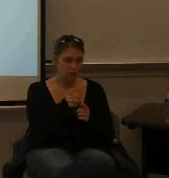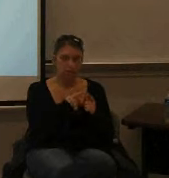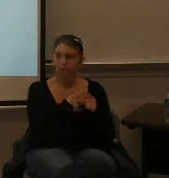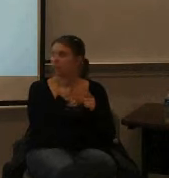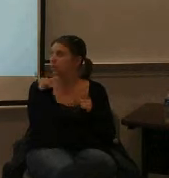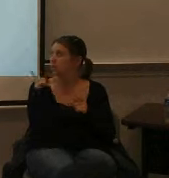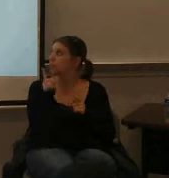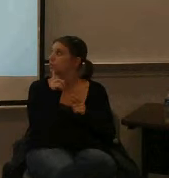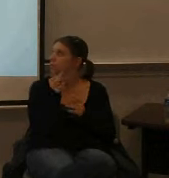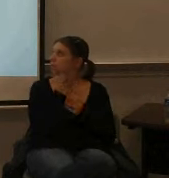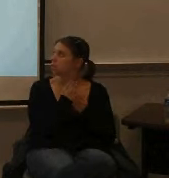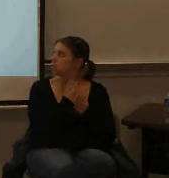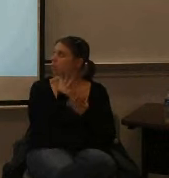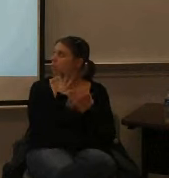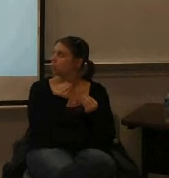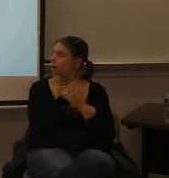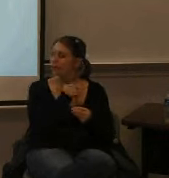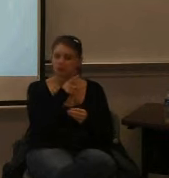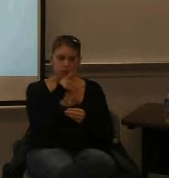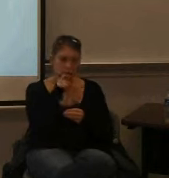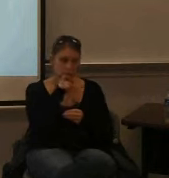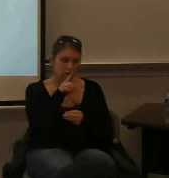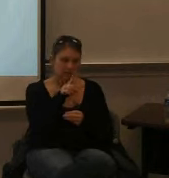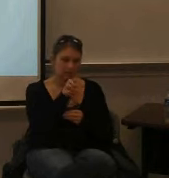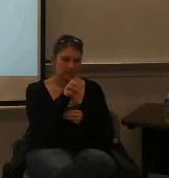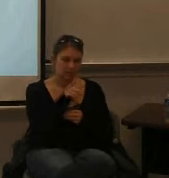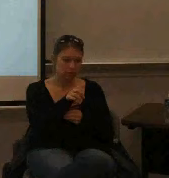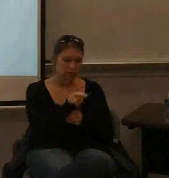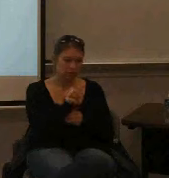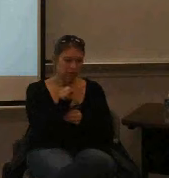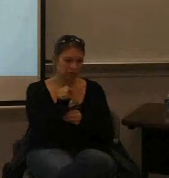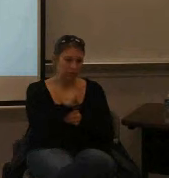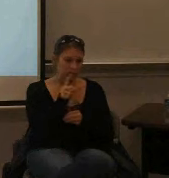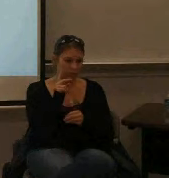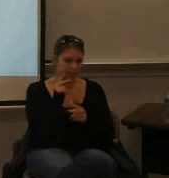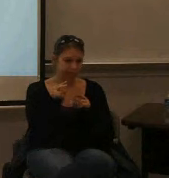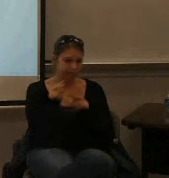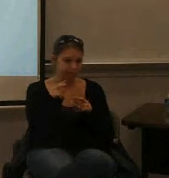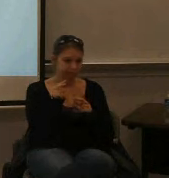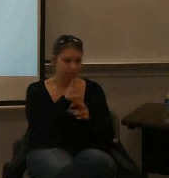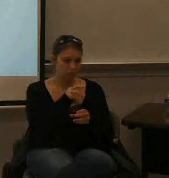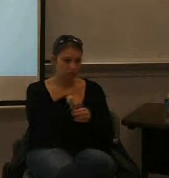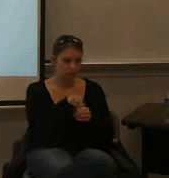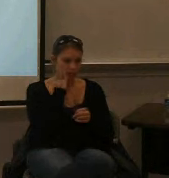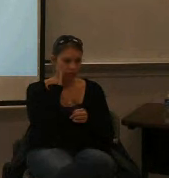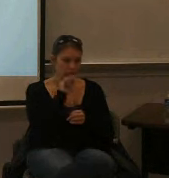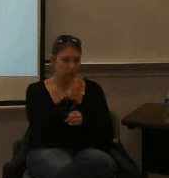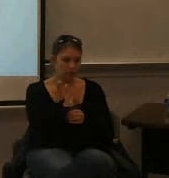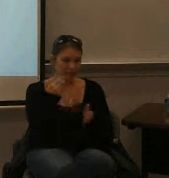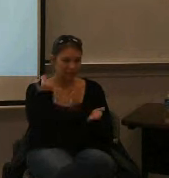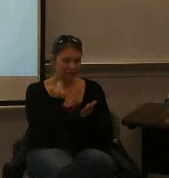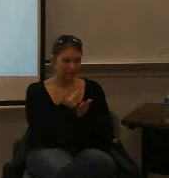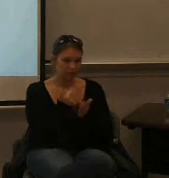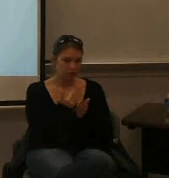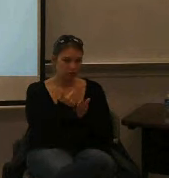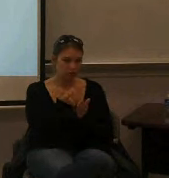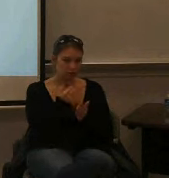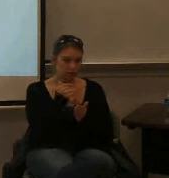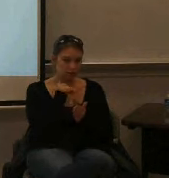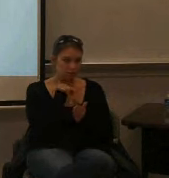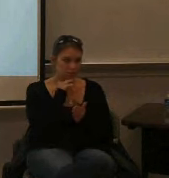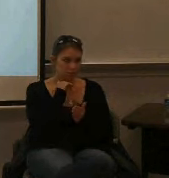then these are some wet and dry depositions, so you also have to account for, I don't know, if you're near, say, a